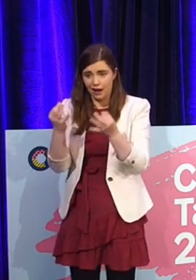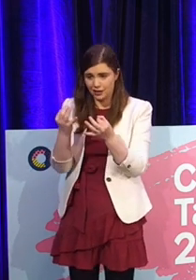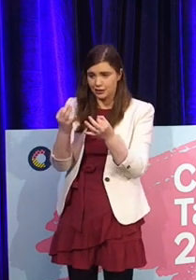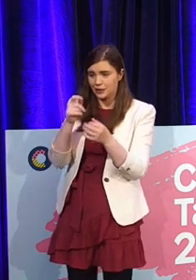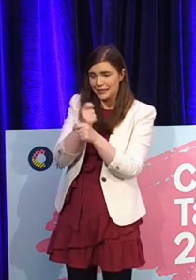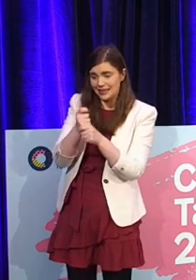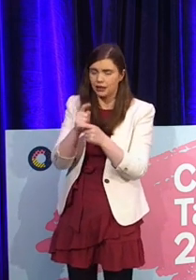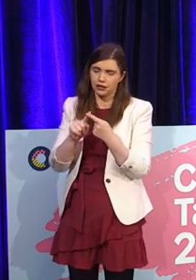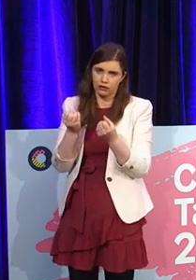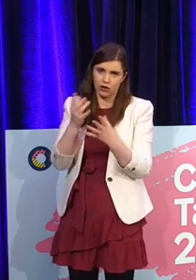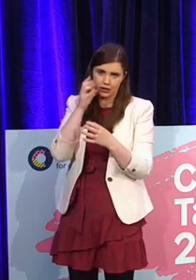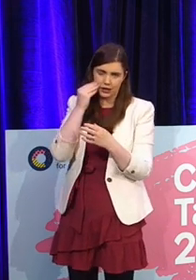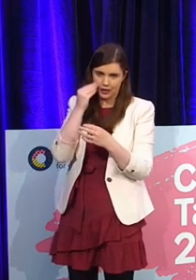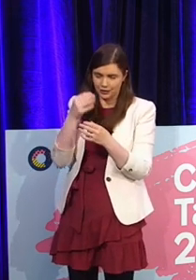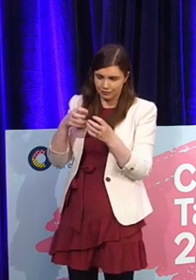obviously.